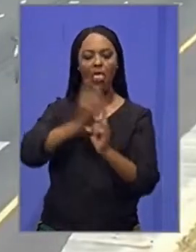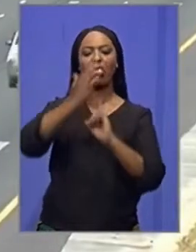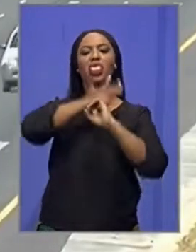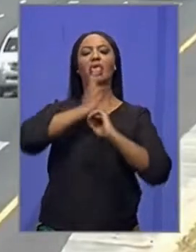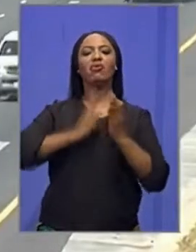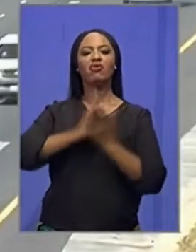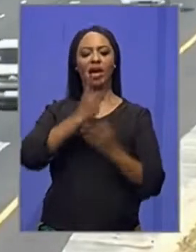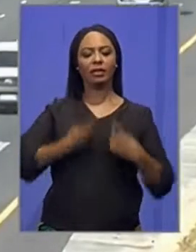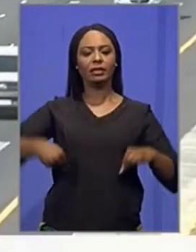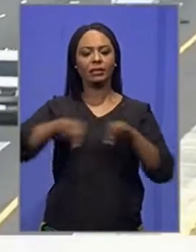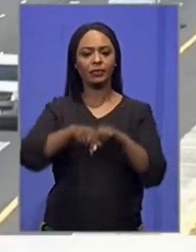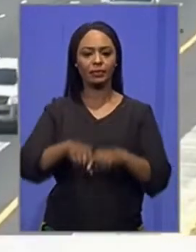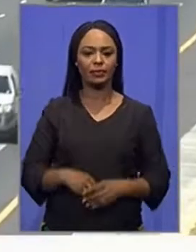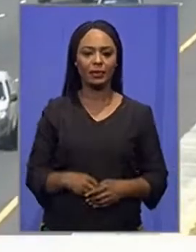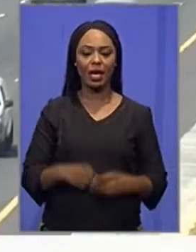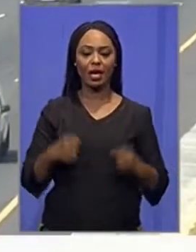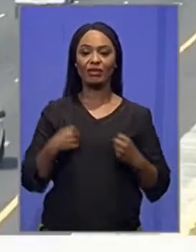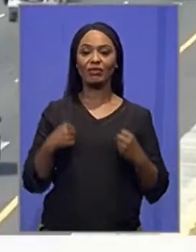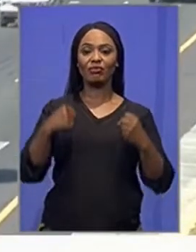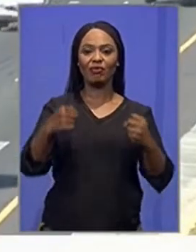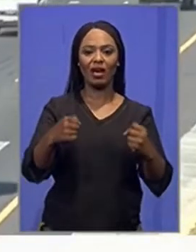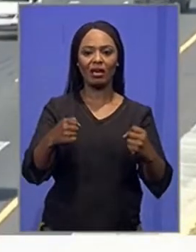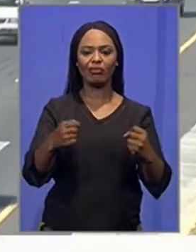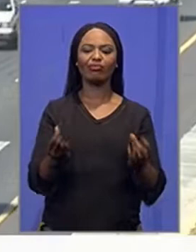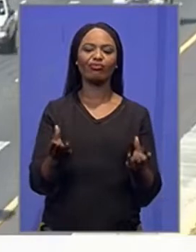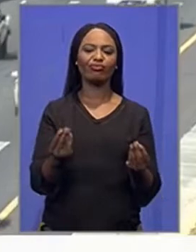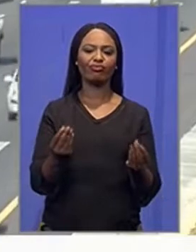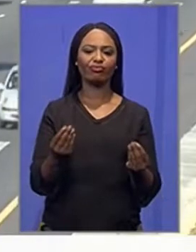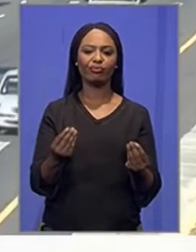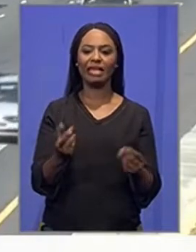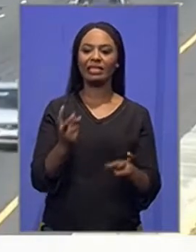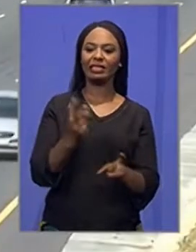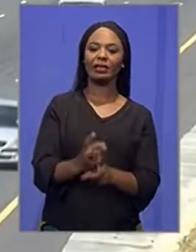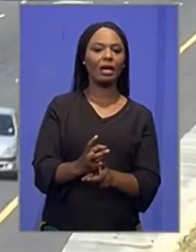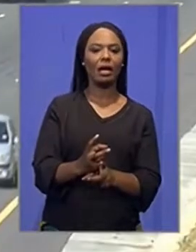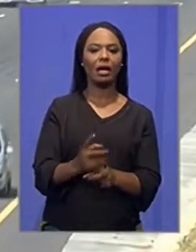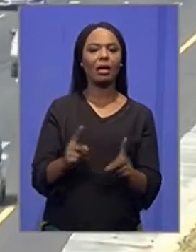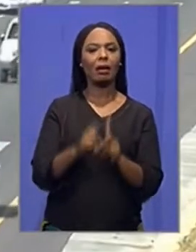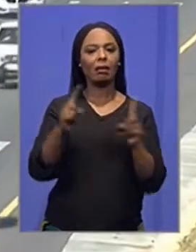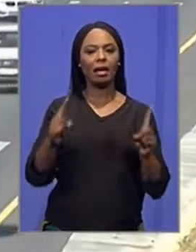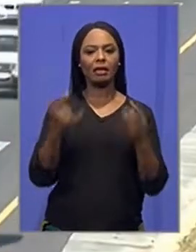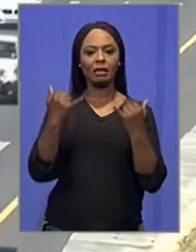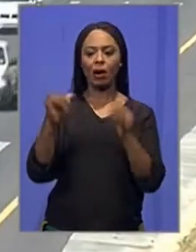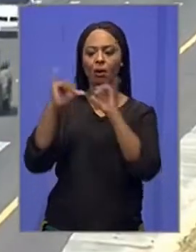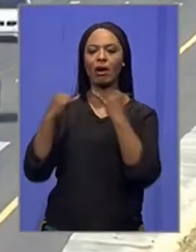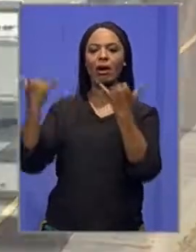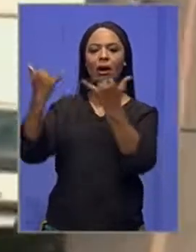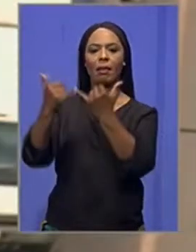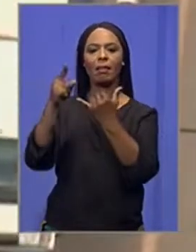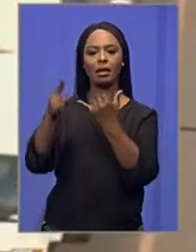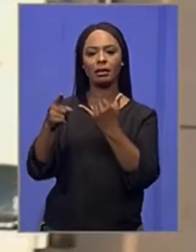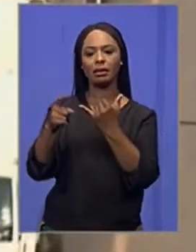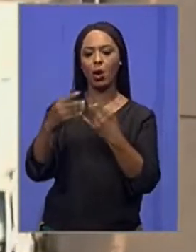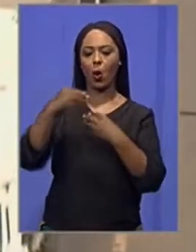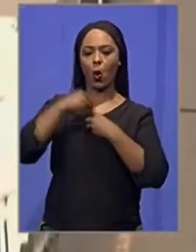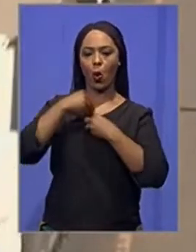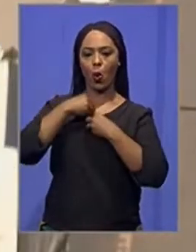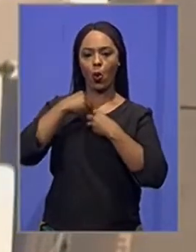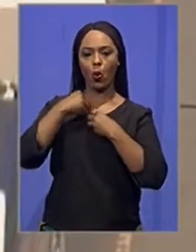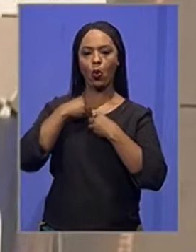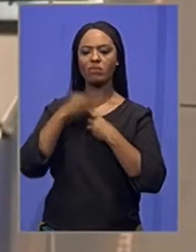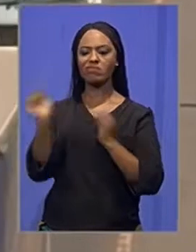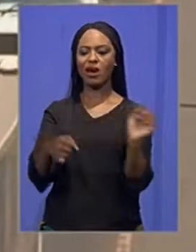Go otlela a se mošomo o mothata ga kalo ka fao dikhamphane tša dilori di roba molao ka go thola badudi ba go tšwa dinageng tša ka ntle. Seo